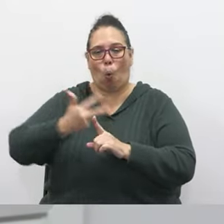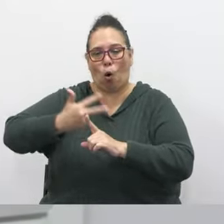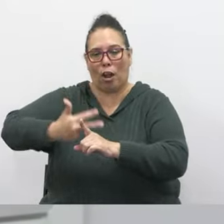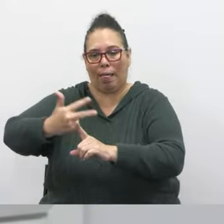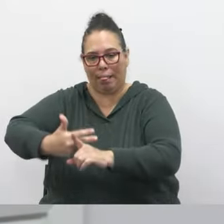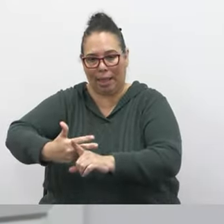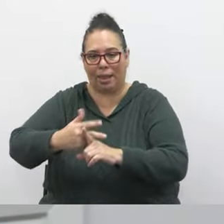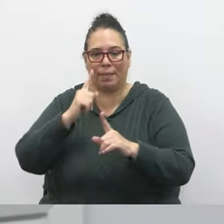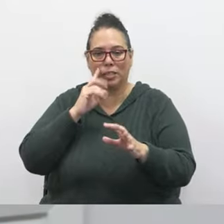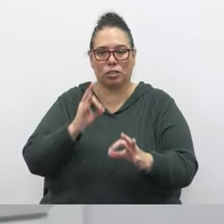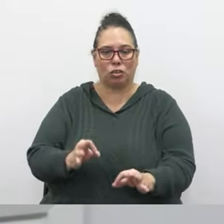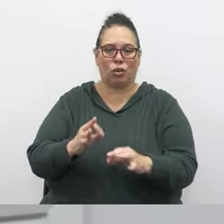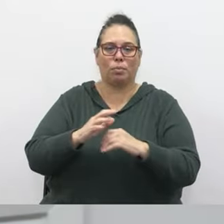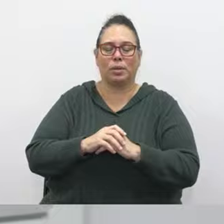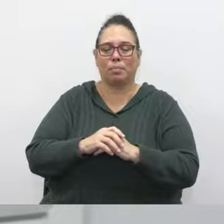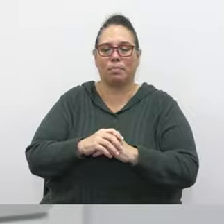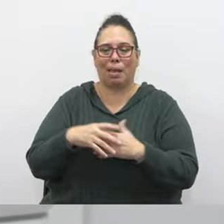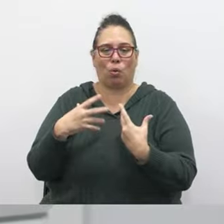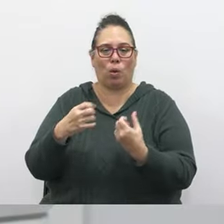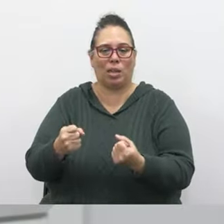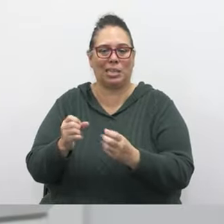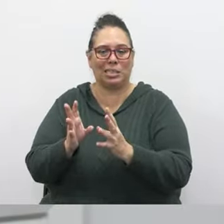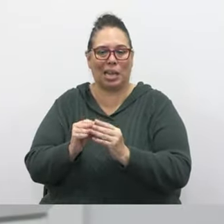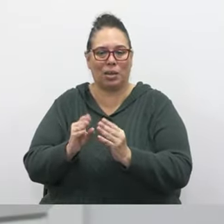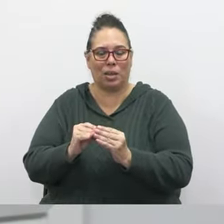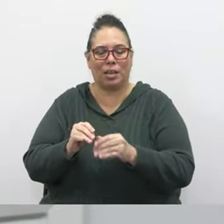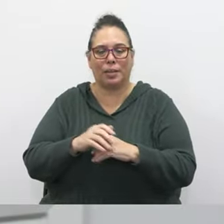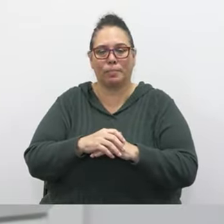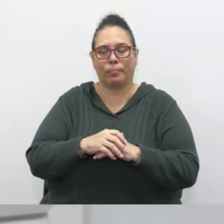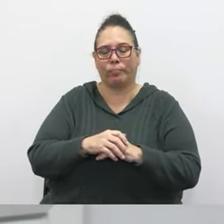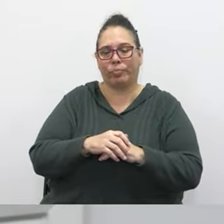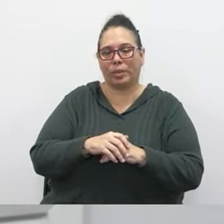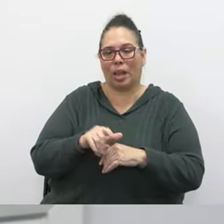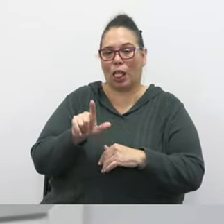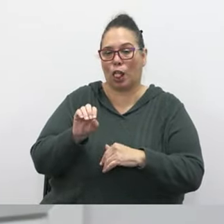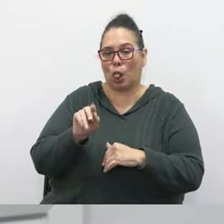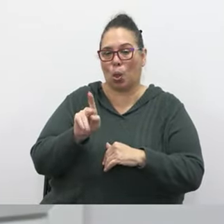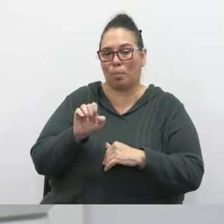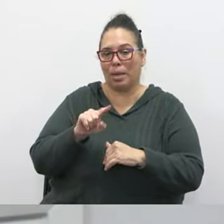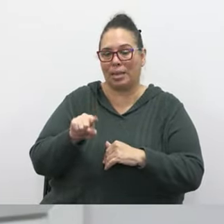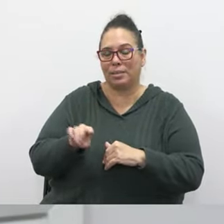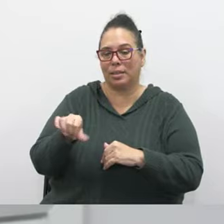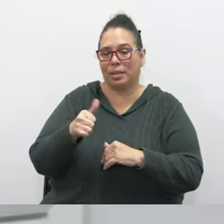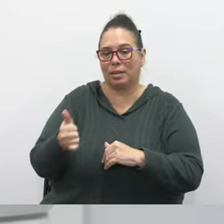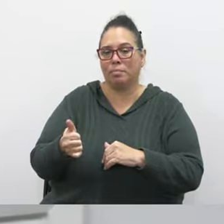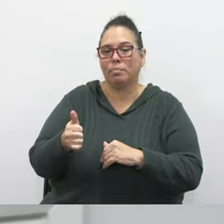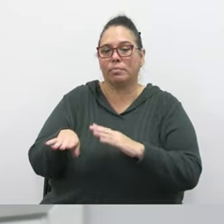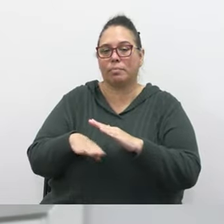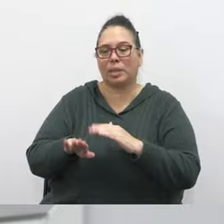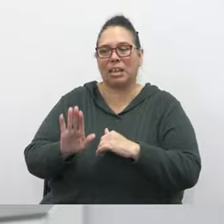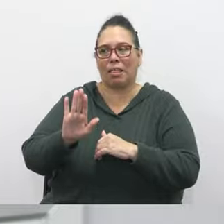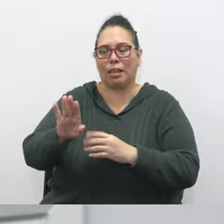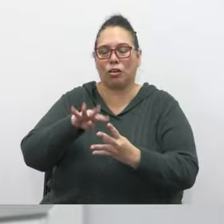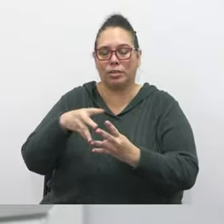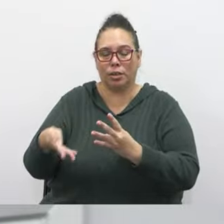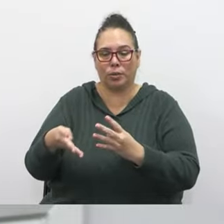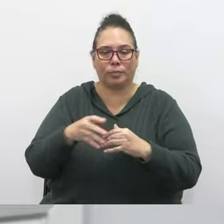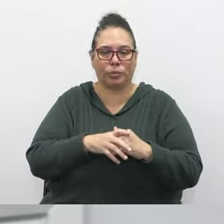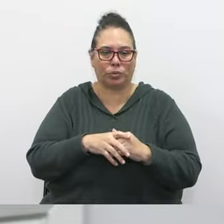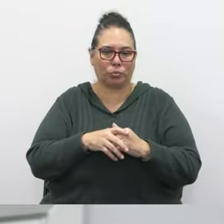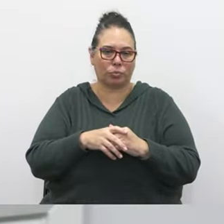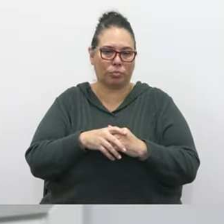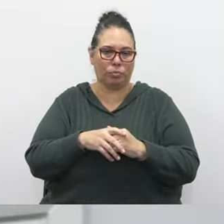That's determined by the Wellness Council. LACSA, where Ms. Lopez serves, also meets based on their schedule. So just want to